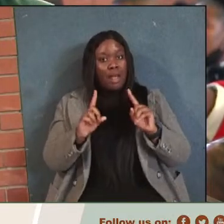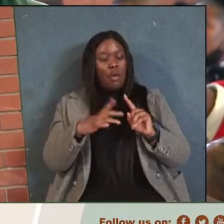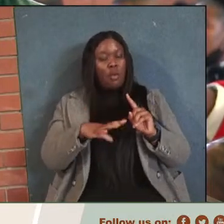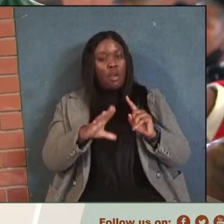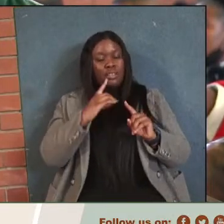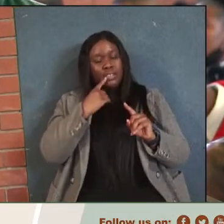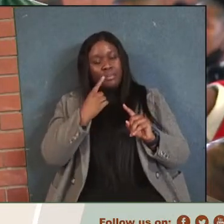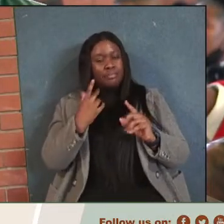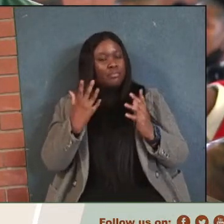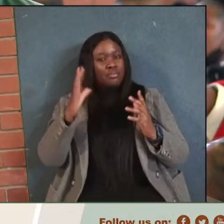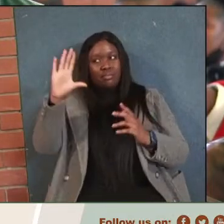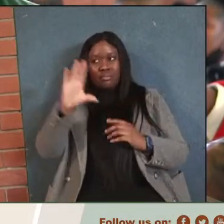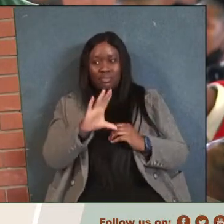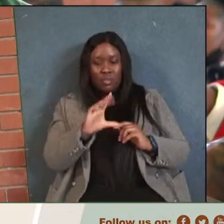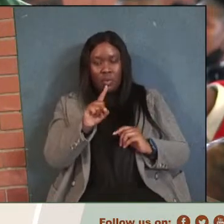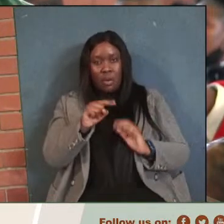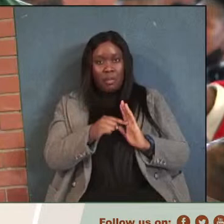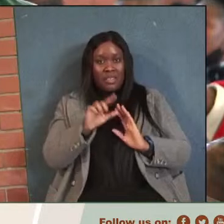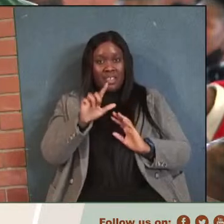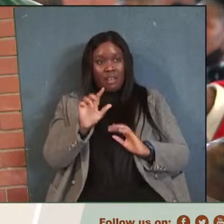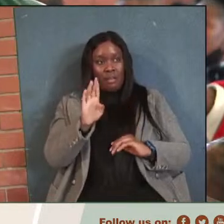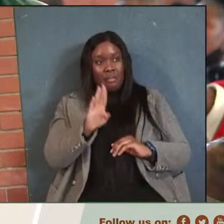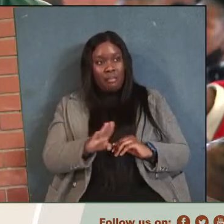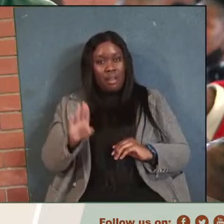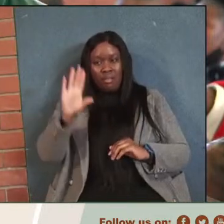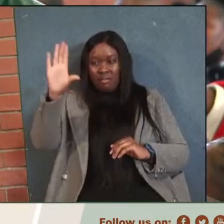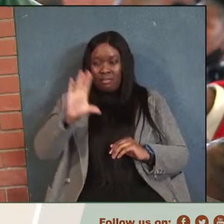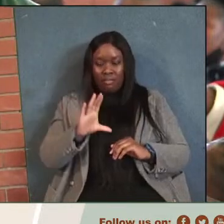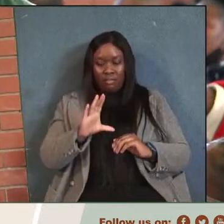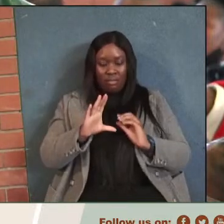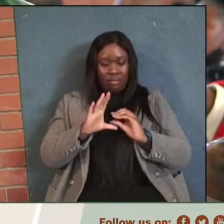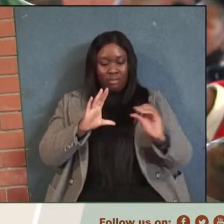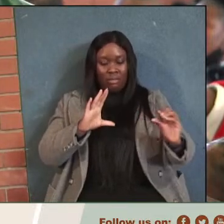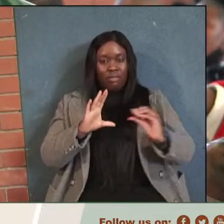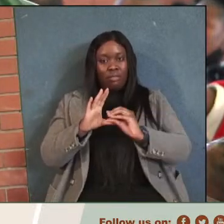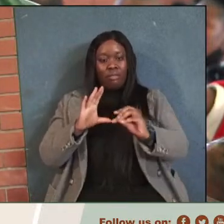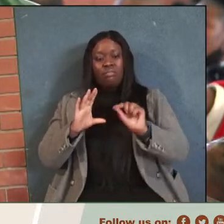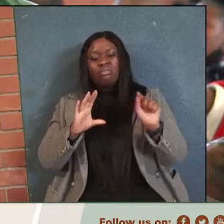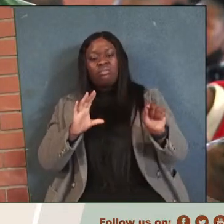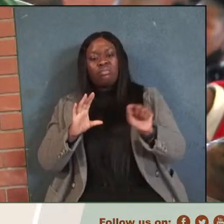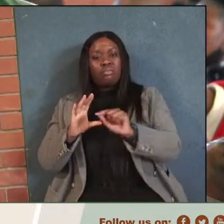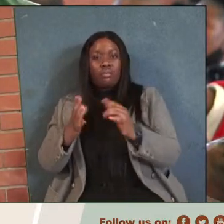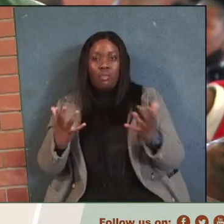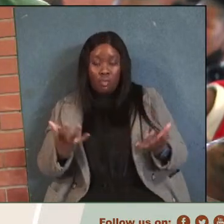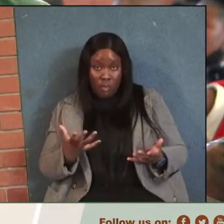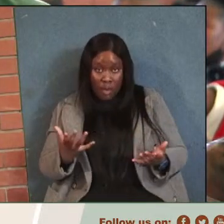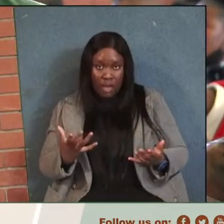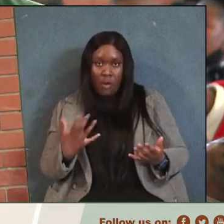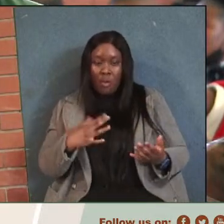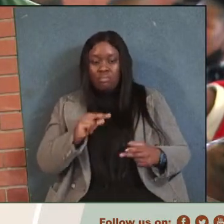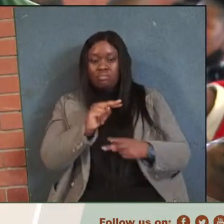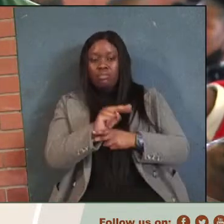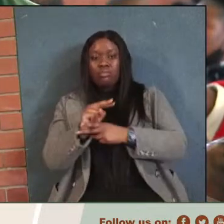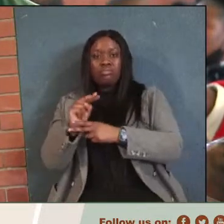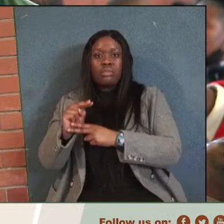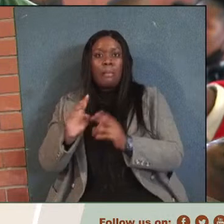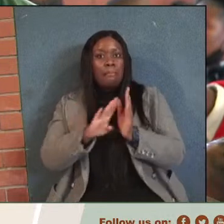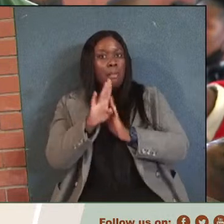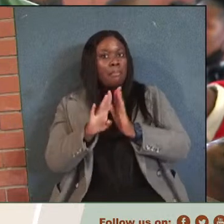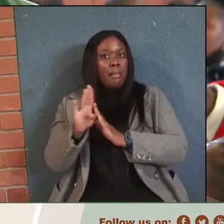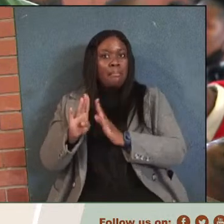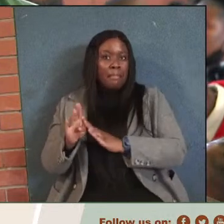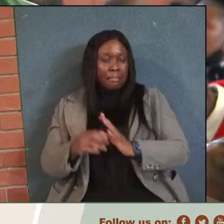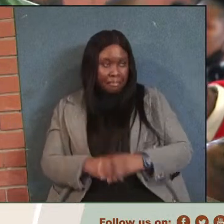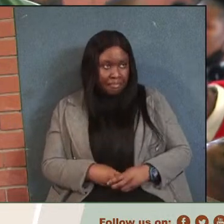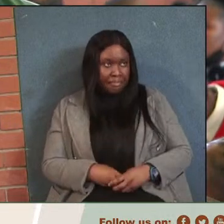challenge exactly how these funds are being used, its distribution, and monitor its progress. Secondly, on the